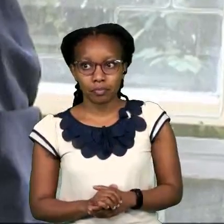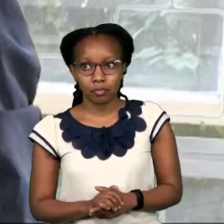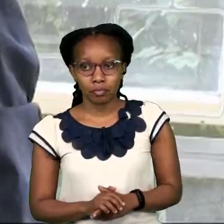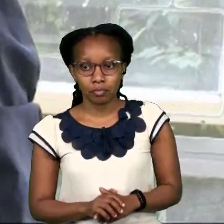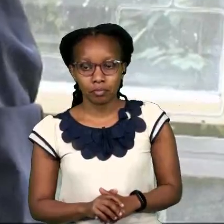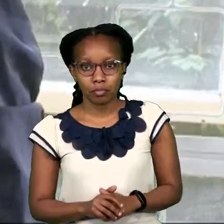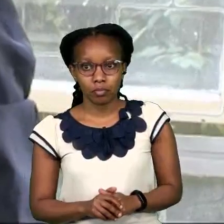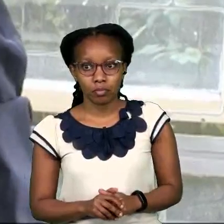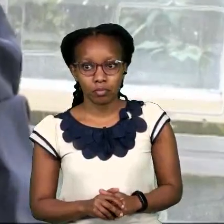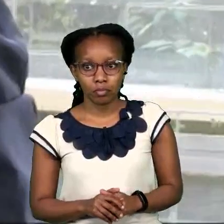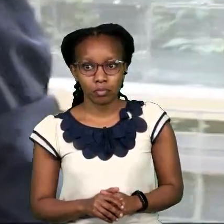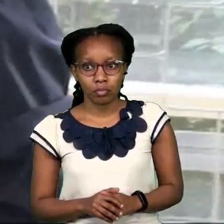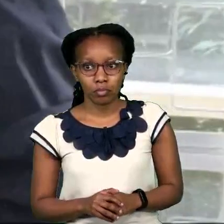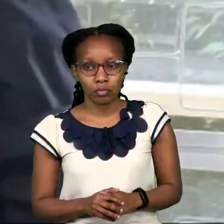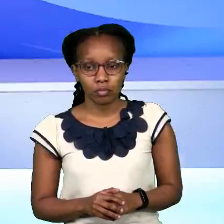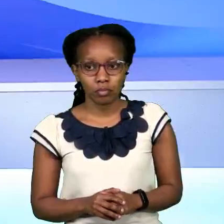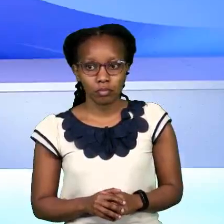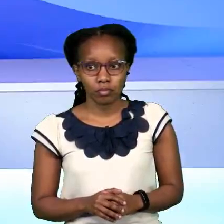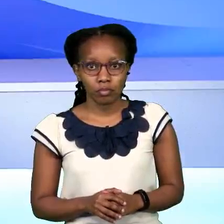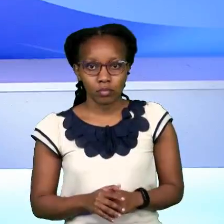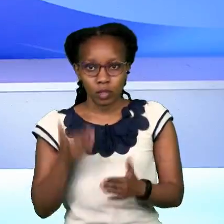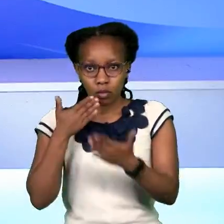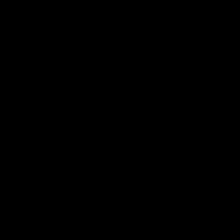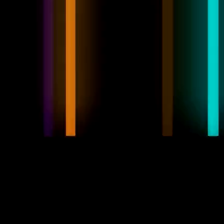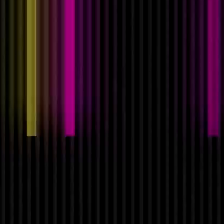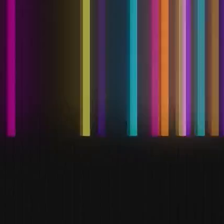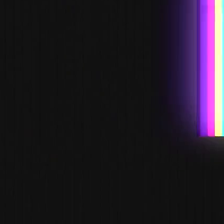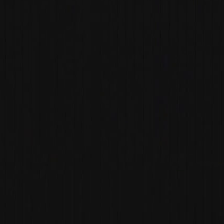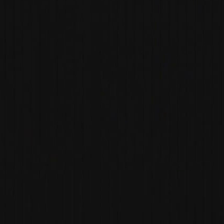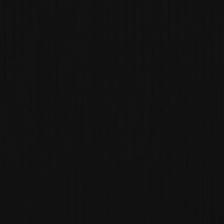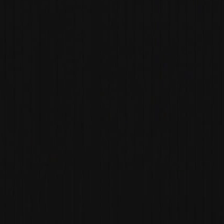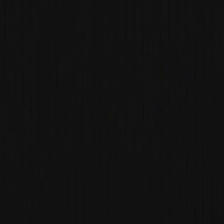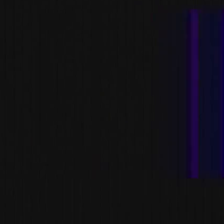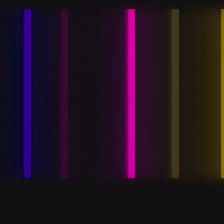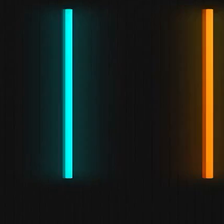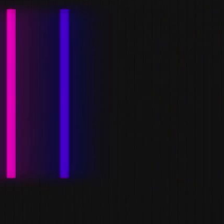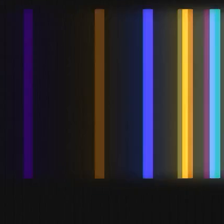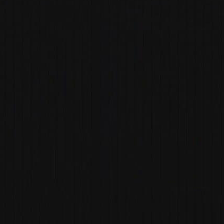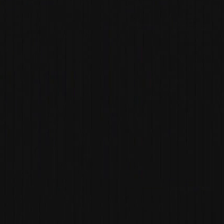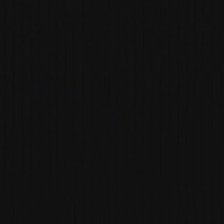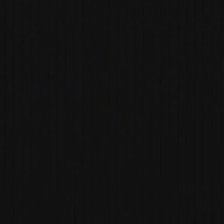name is Saza Munga. Thank you, Saza Munga.